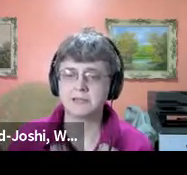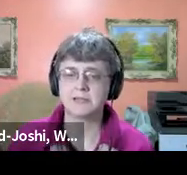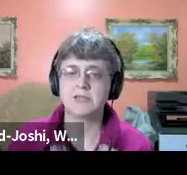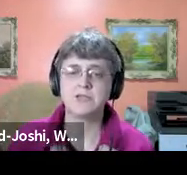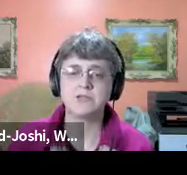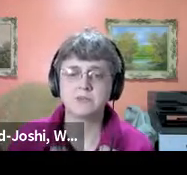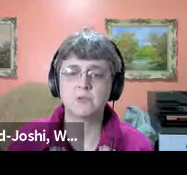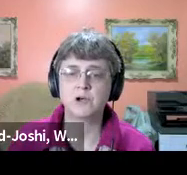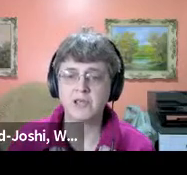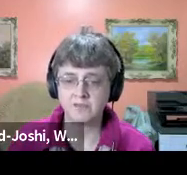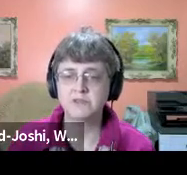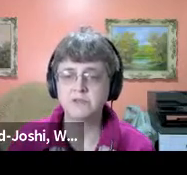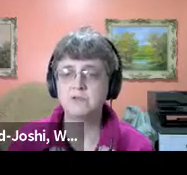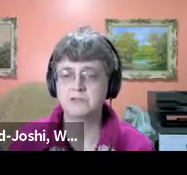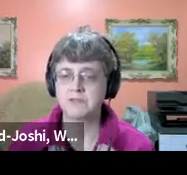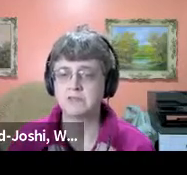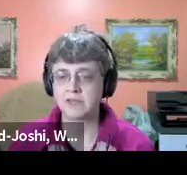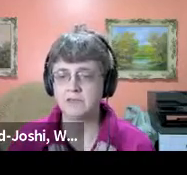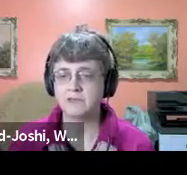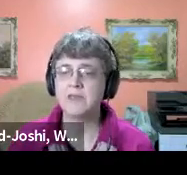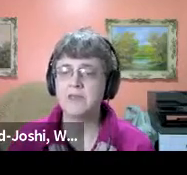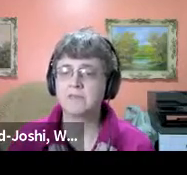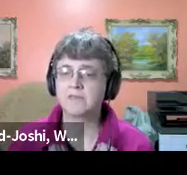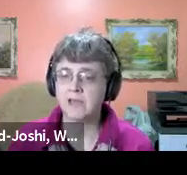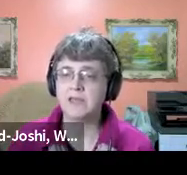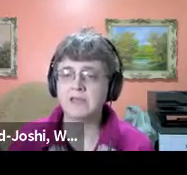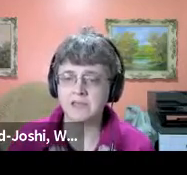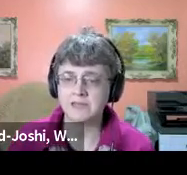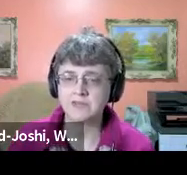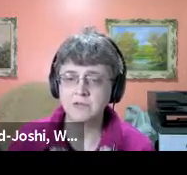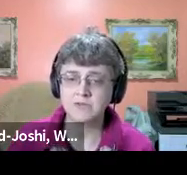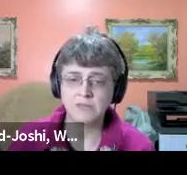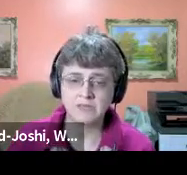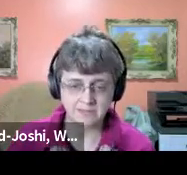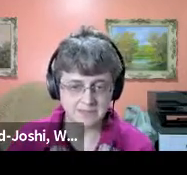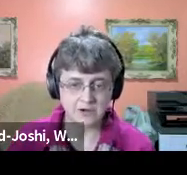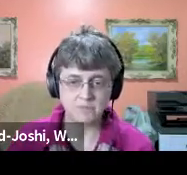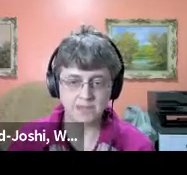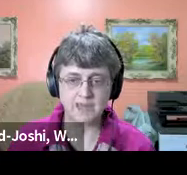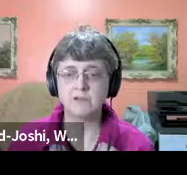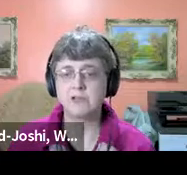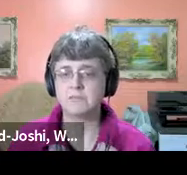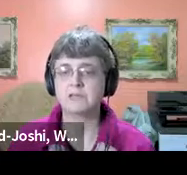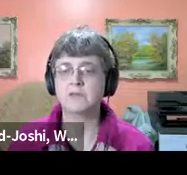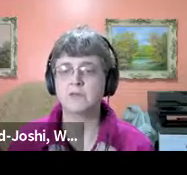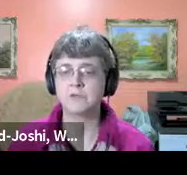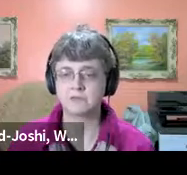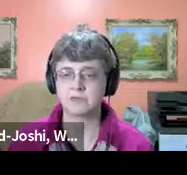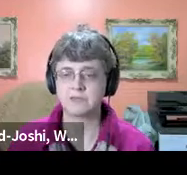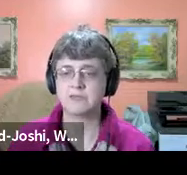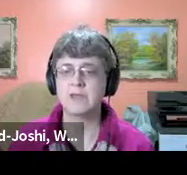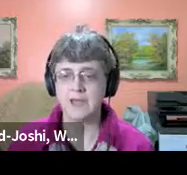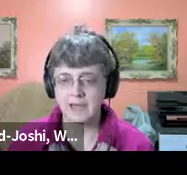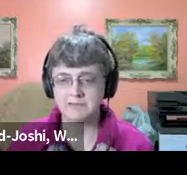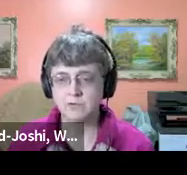and legislation to support every student's mental health and provide and connect students with necessary behavioral and mental health